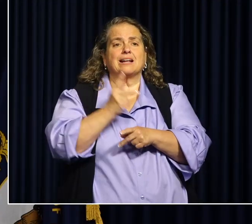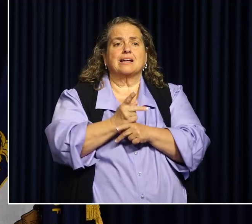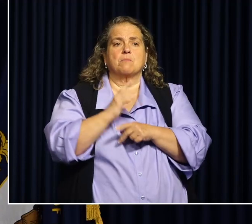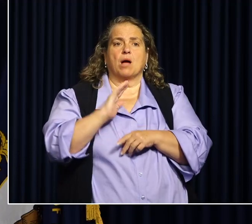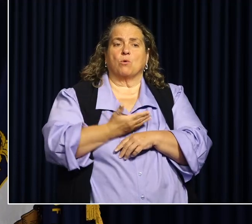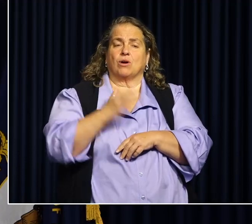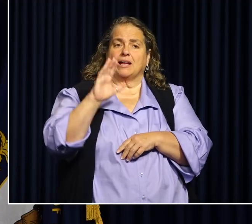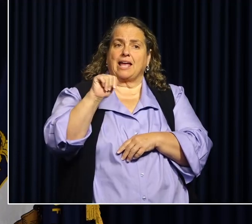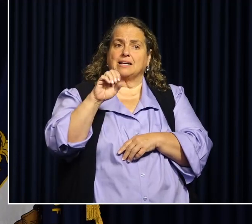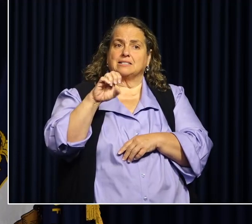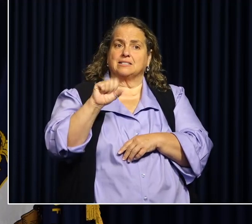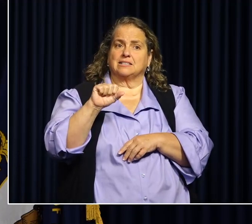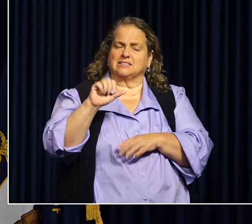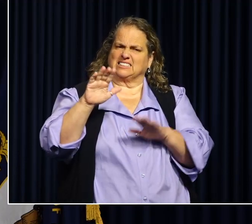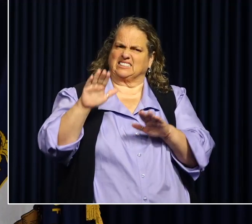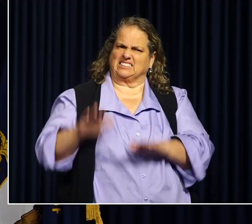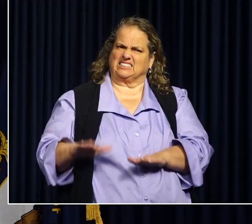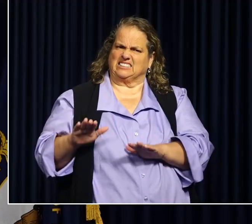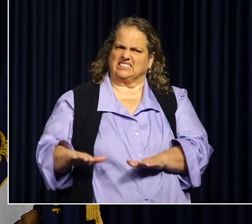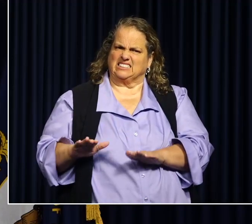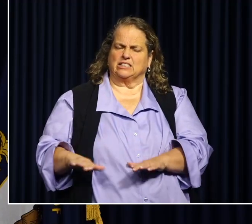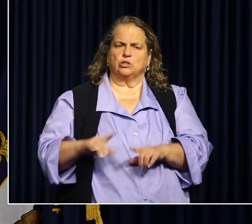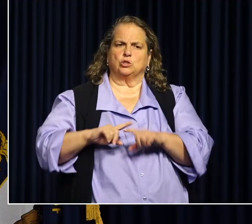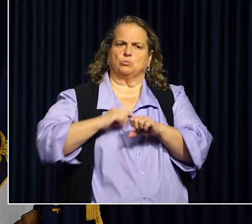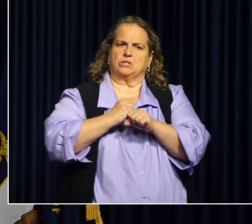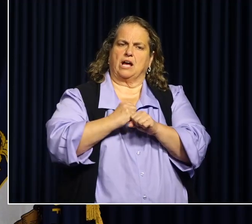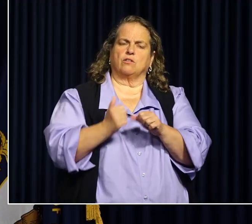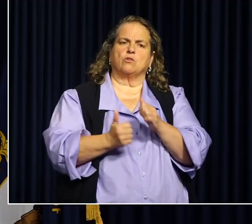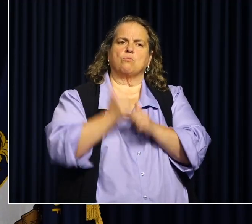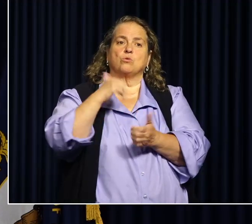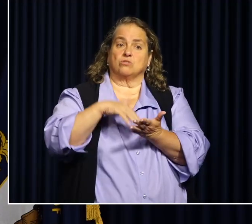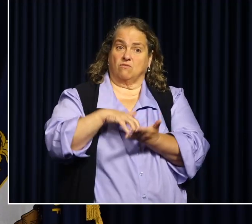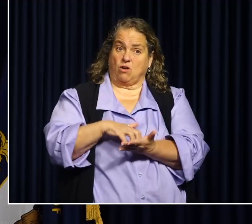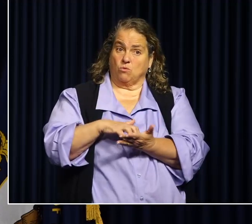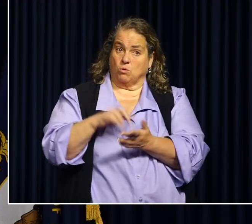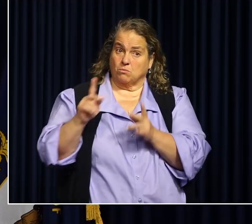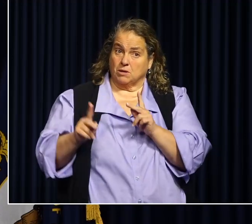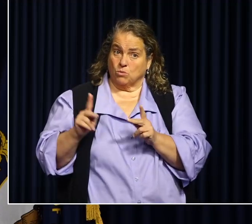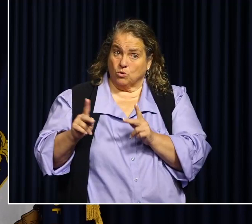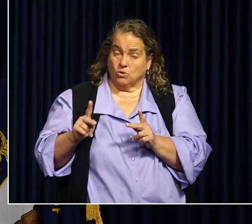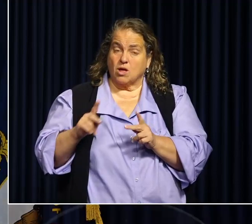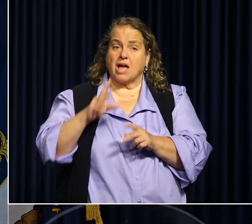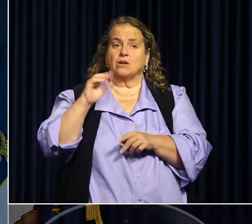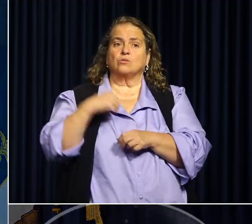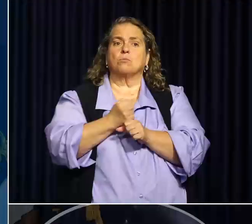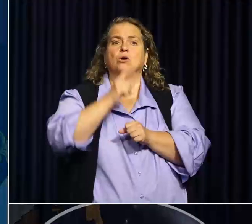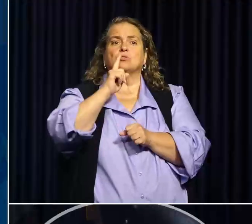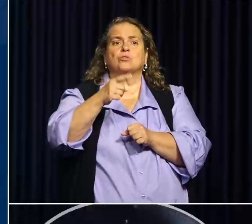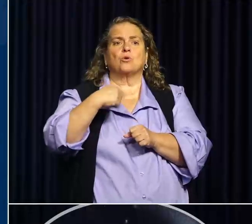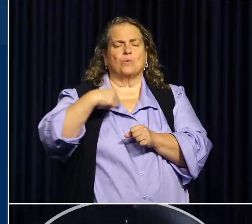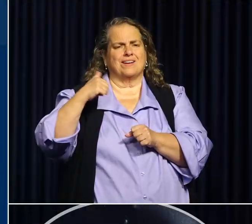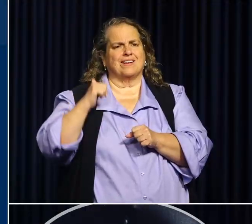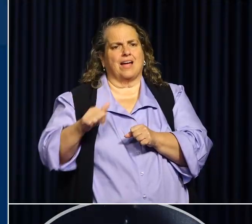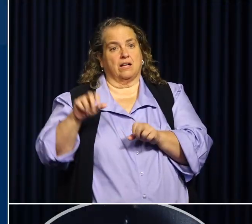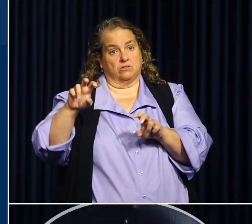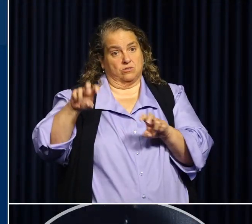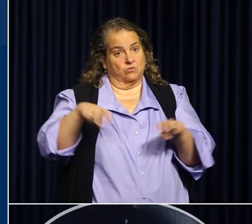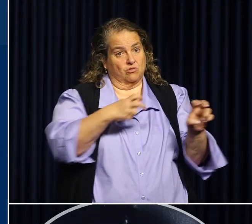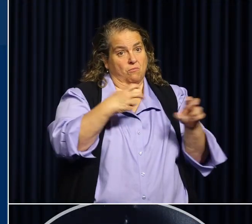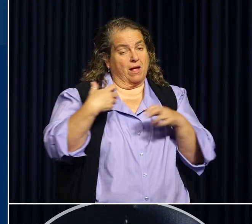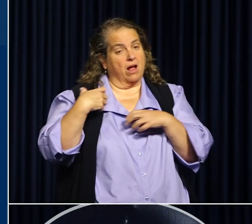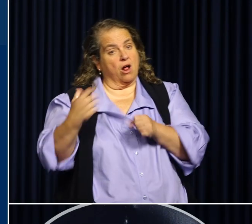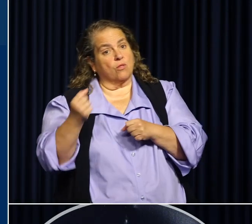down, to protect those that are the most vulnerable, and to make sure that we are able to transition from healthy at